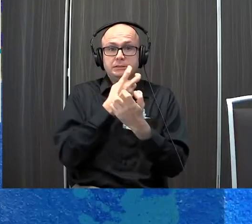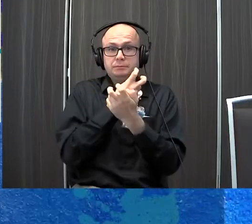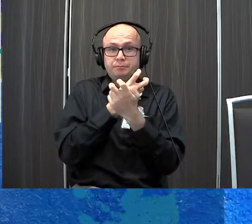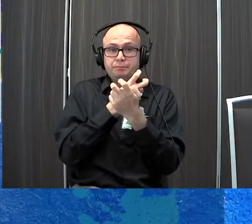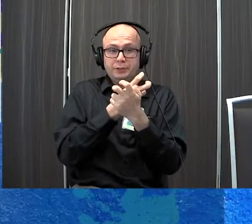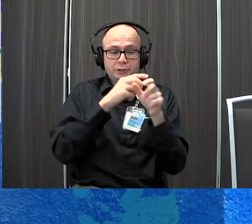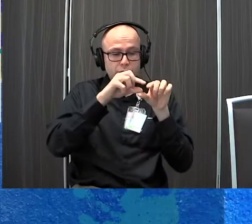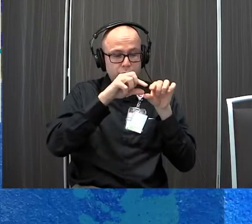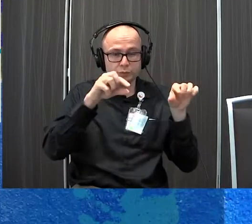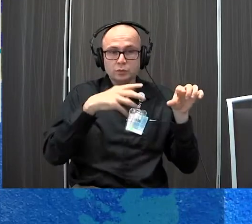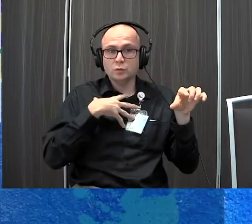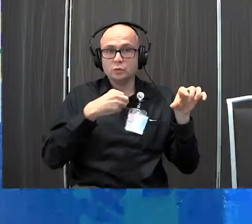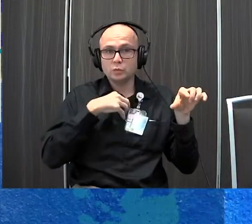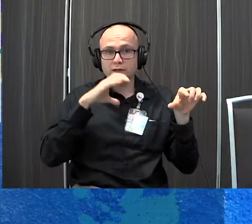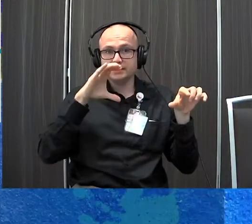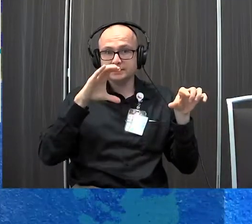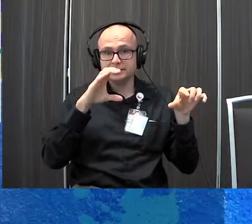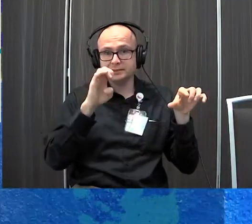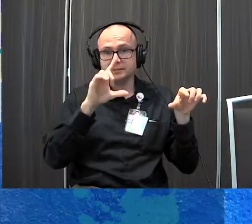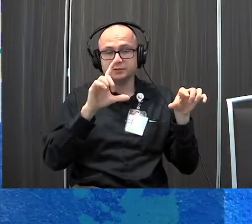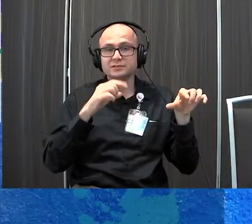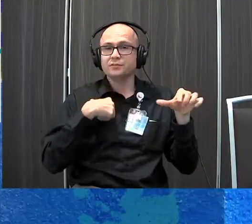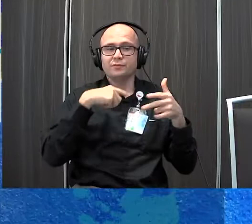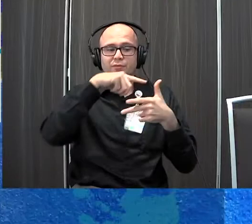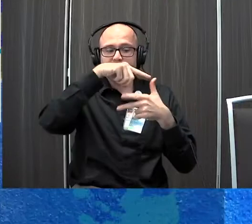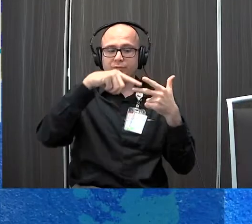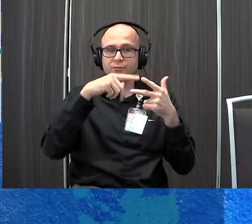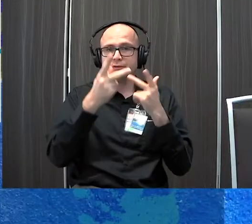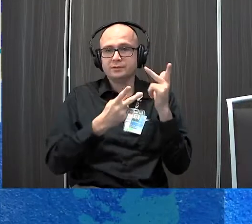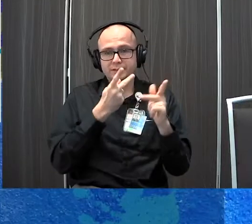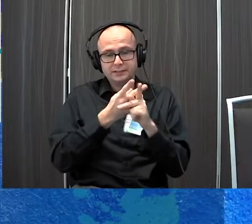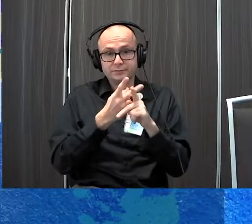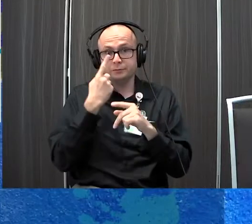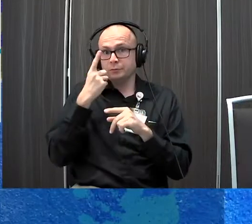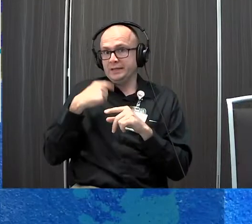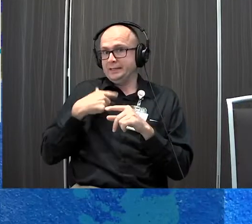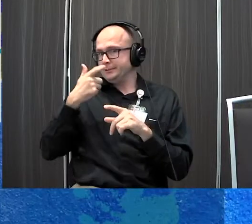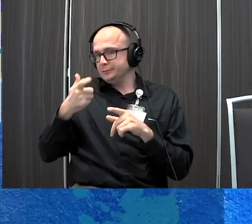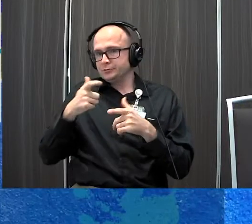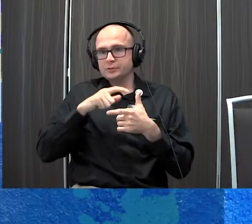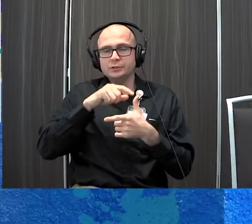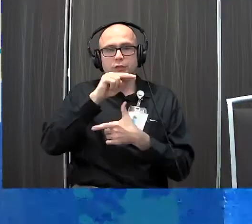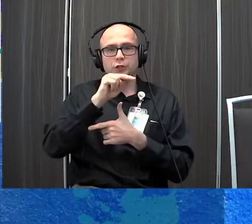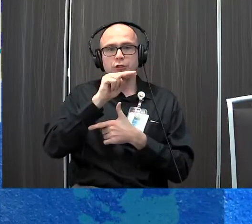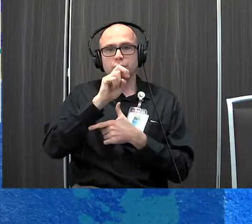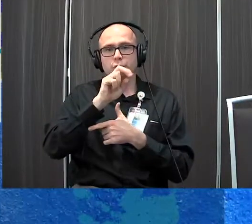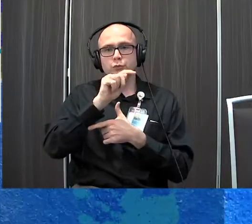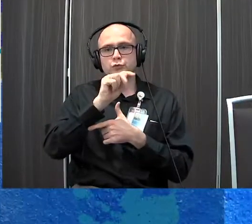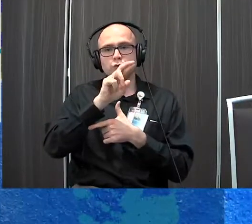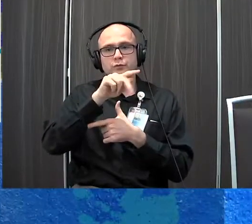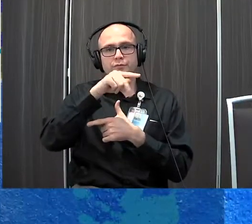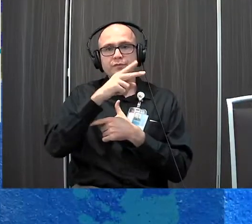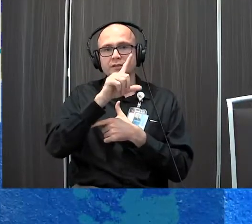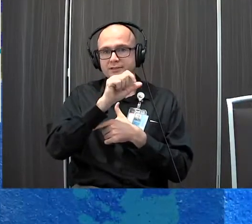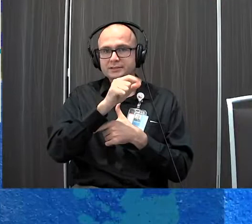white blood cells are made up of three main types of interest to me. The first one is neutrophils. It fights bacterial infections,